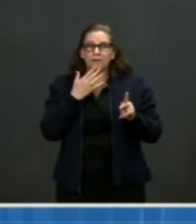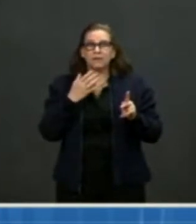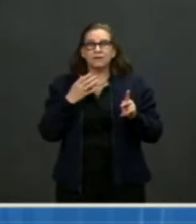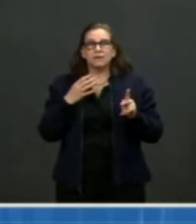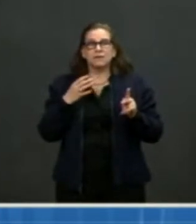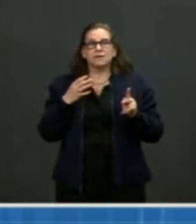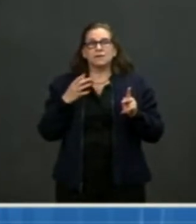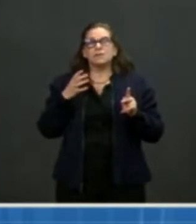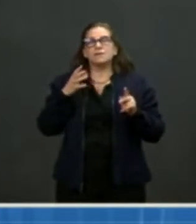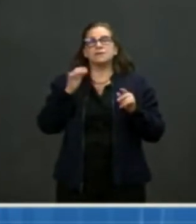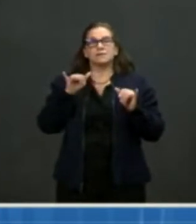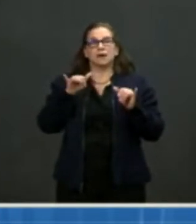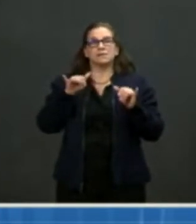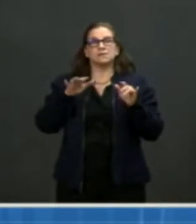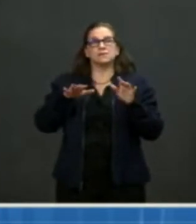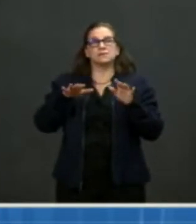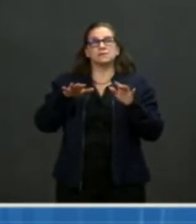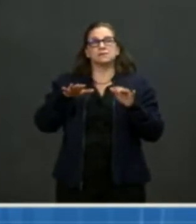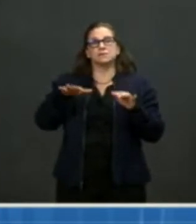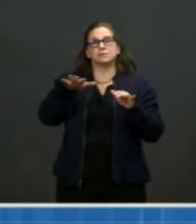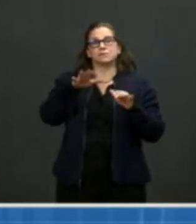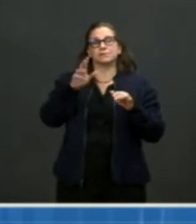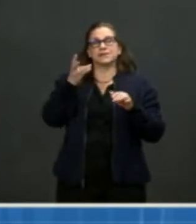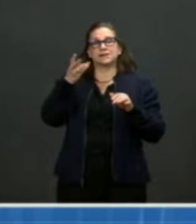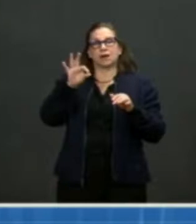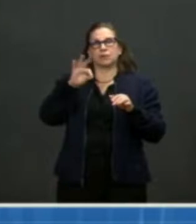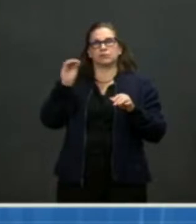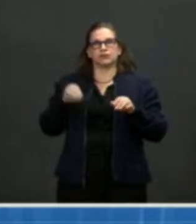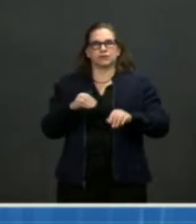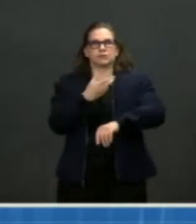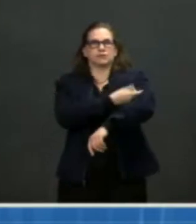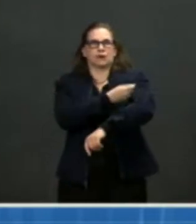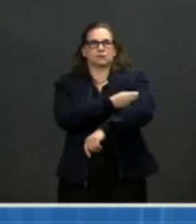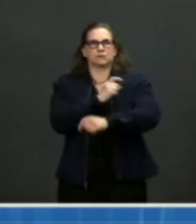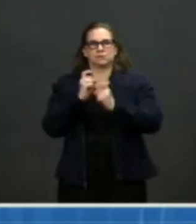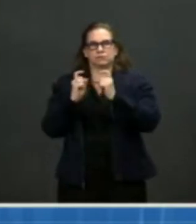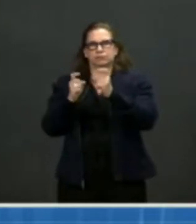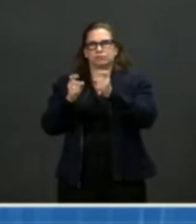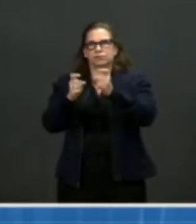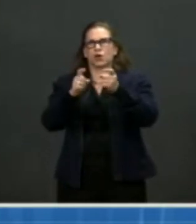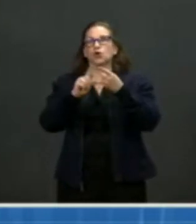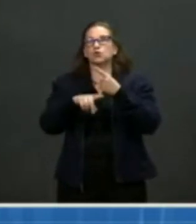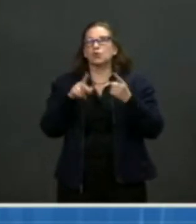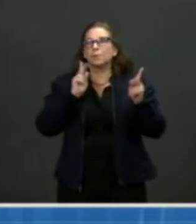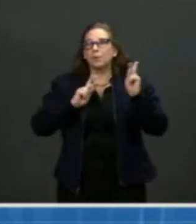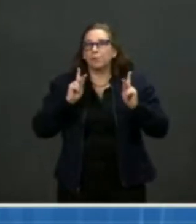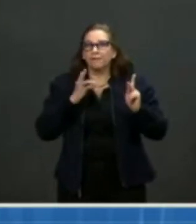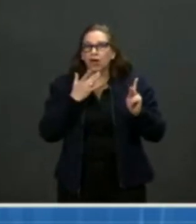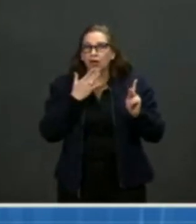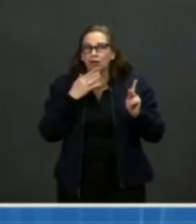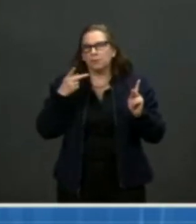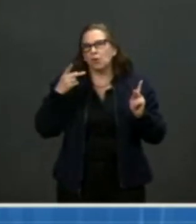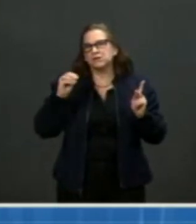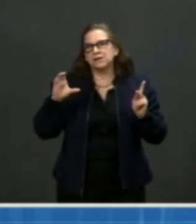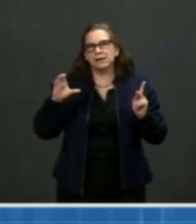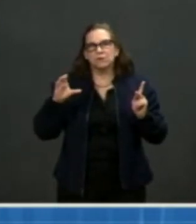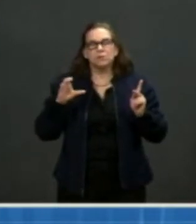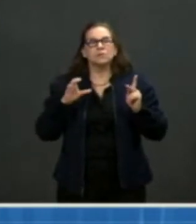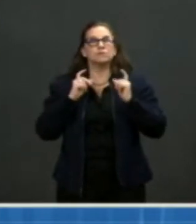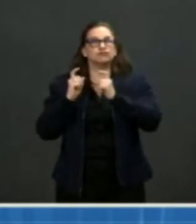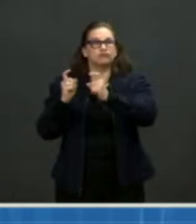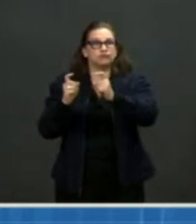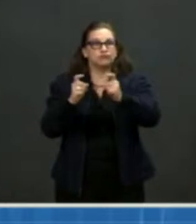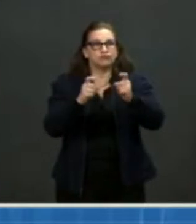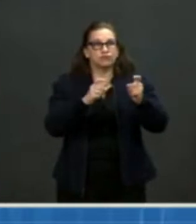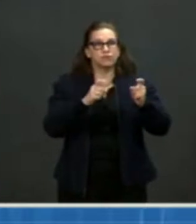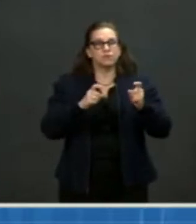example, Yakima County has been particularly hard hit throughout the COVID-19 pandemic, with disproportionately high infection and